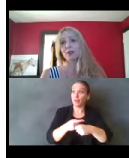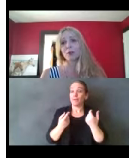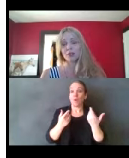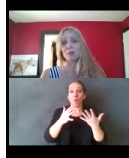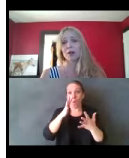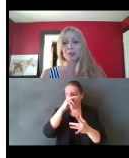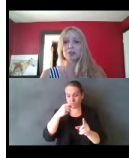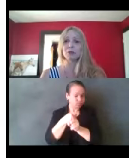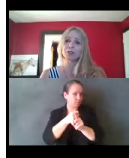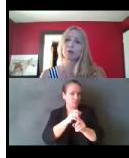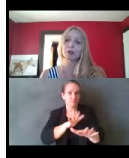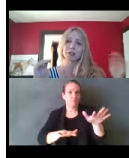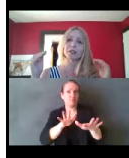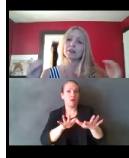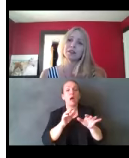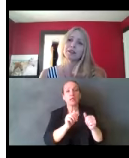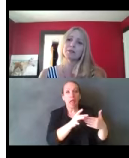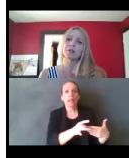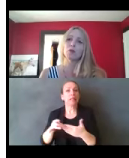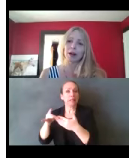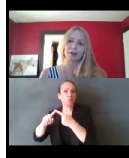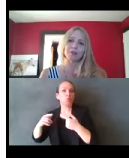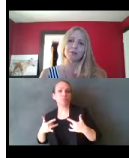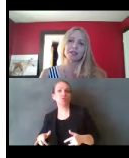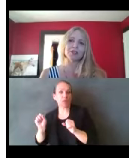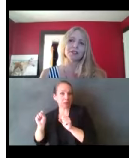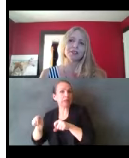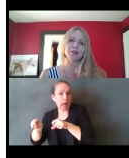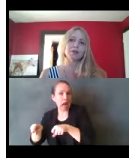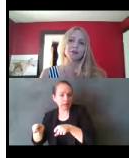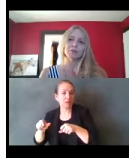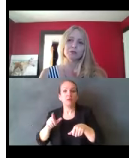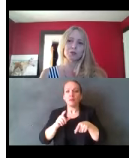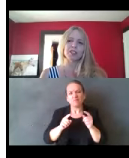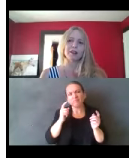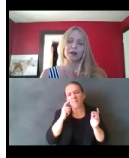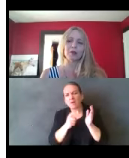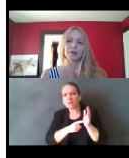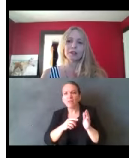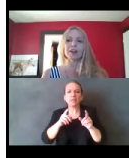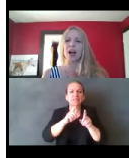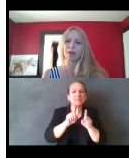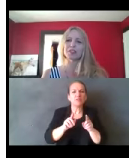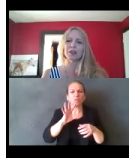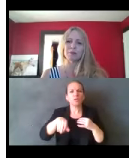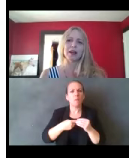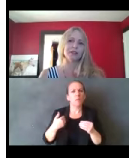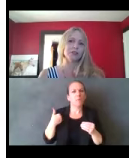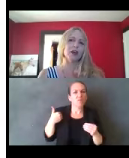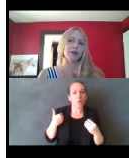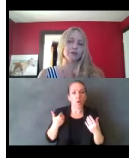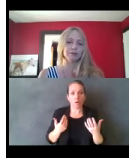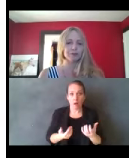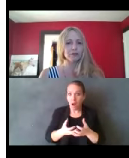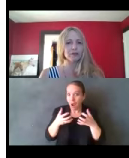us down the road to depression. So it's important to be aware and to pay attention to some of those symptoms we talked about earlier and how much they're impacting